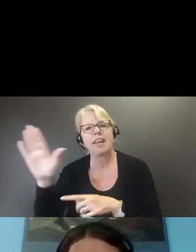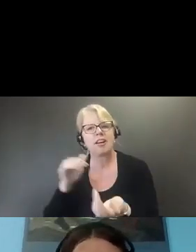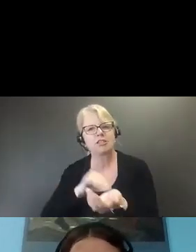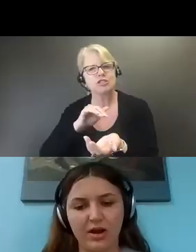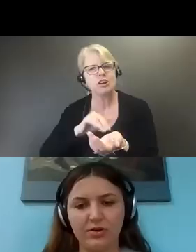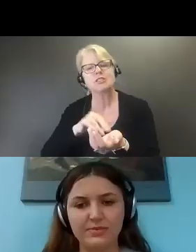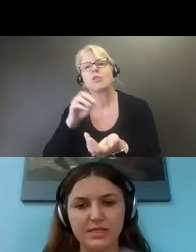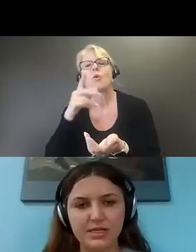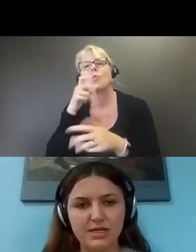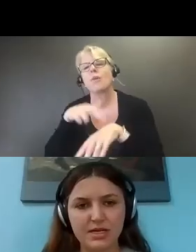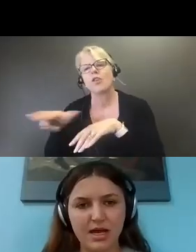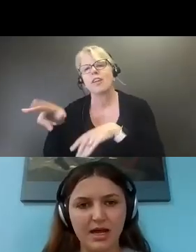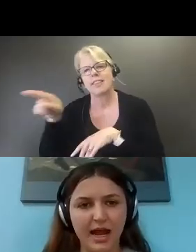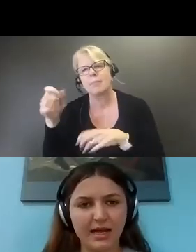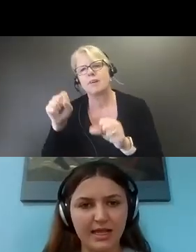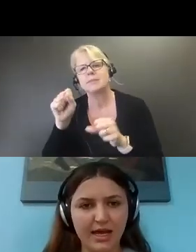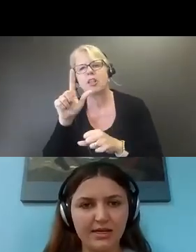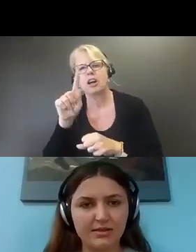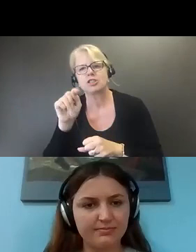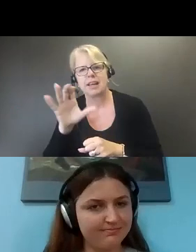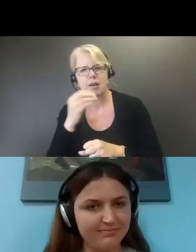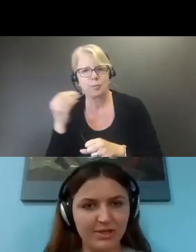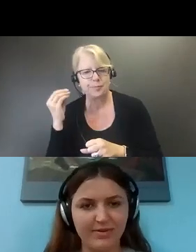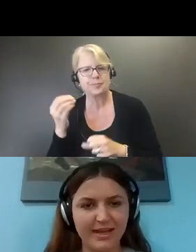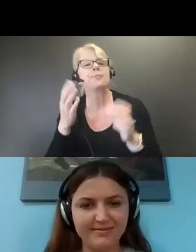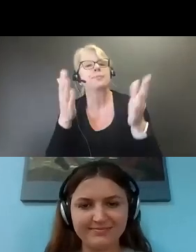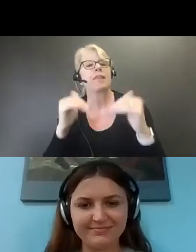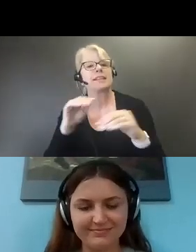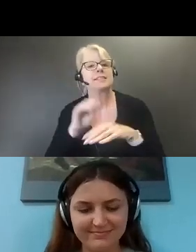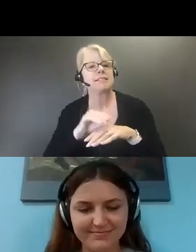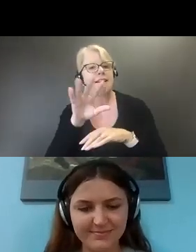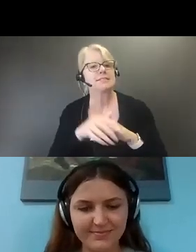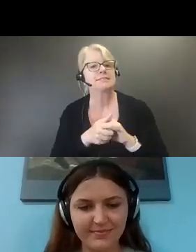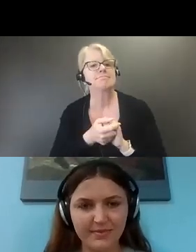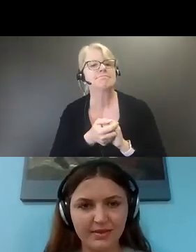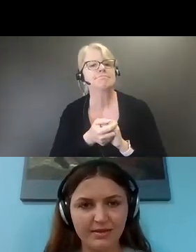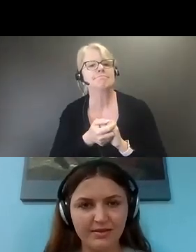or long-term care homes. Next slide. You ready?